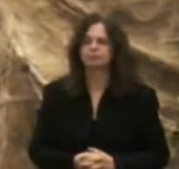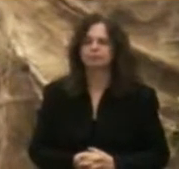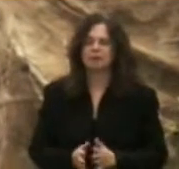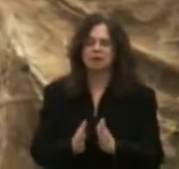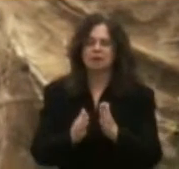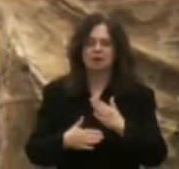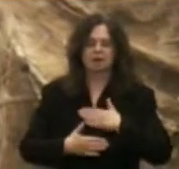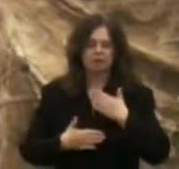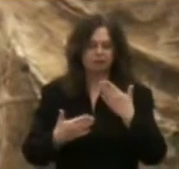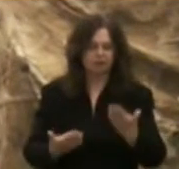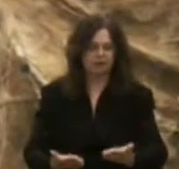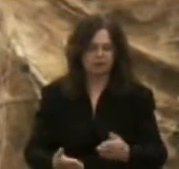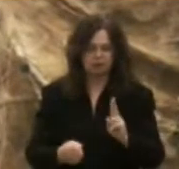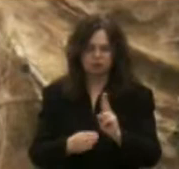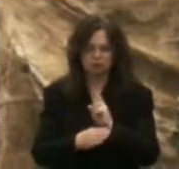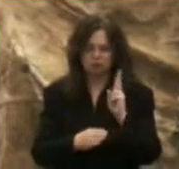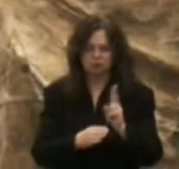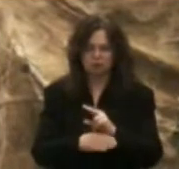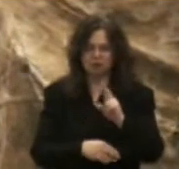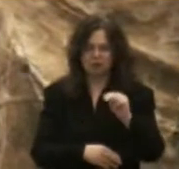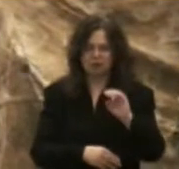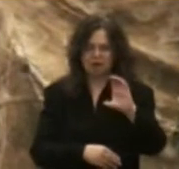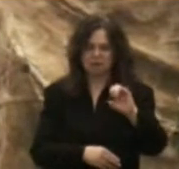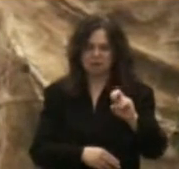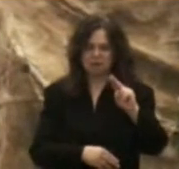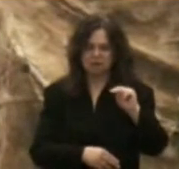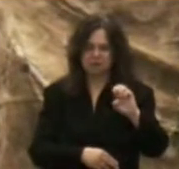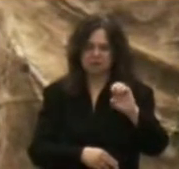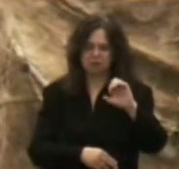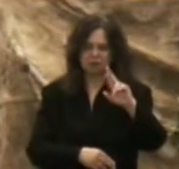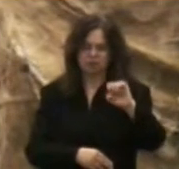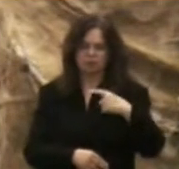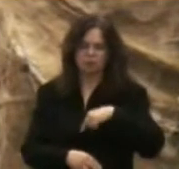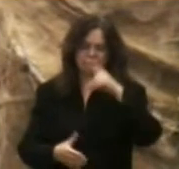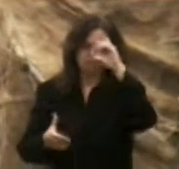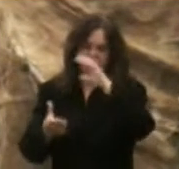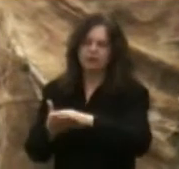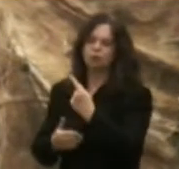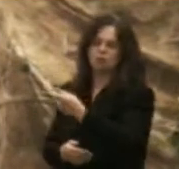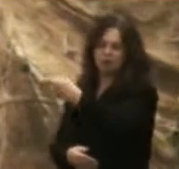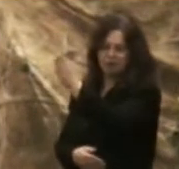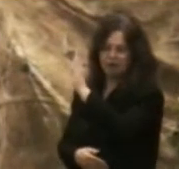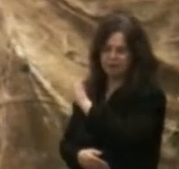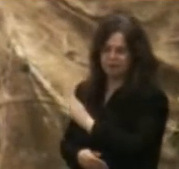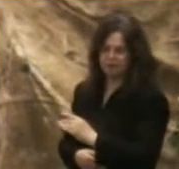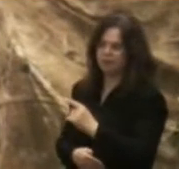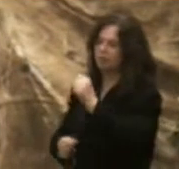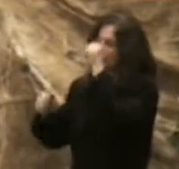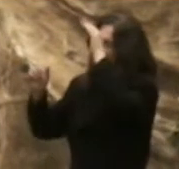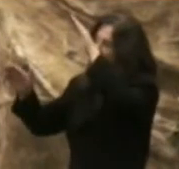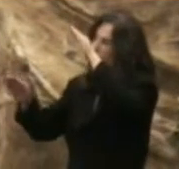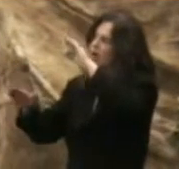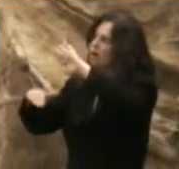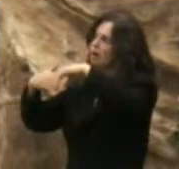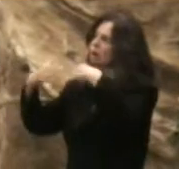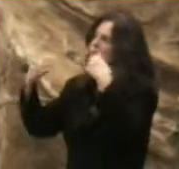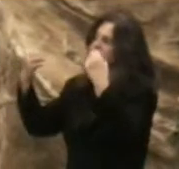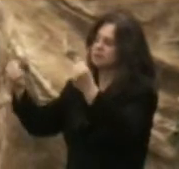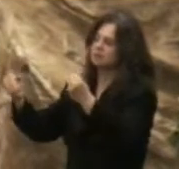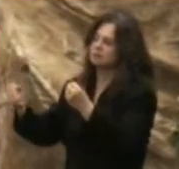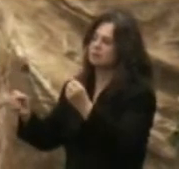Let us confess our faith using the words of the Nicene Creed. We believe in one God, the Father, the